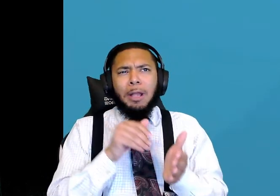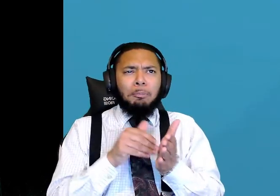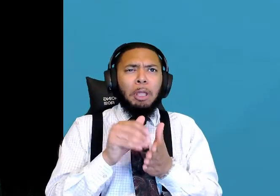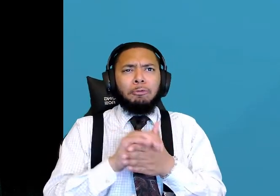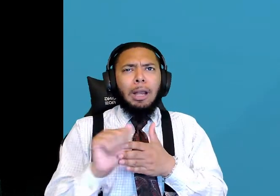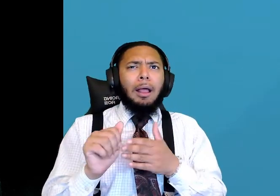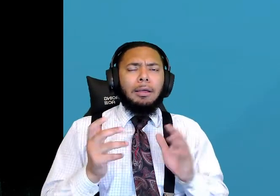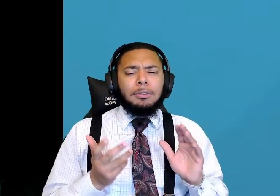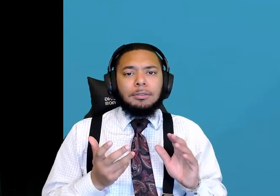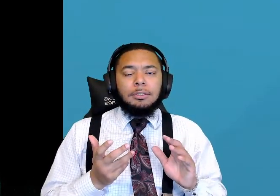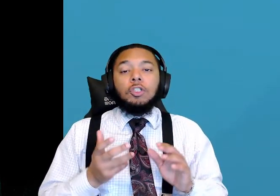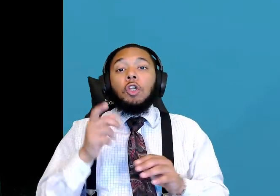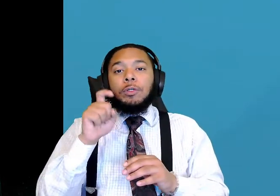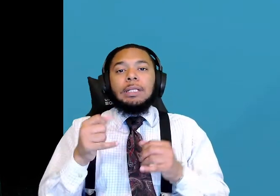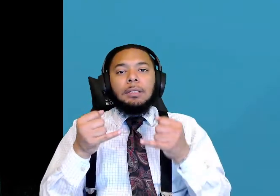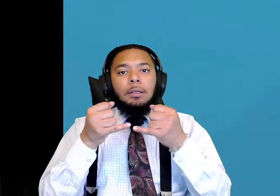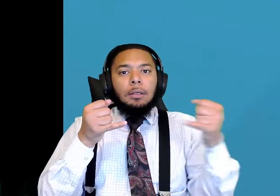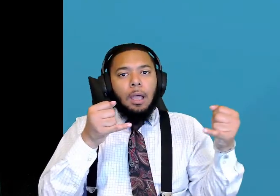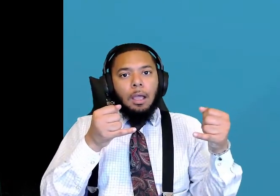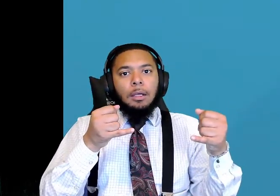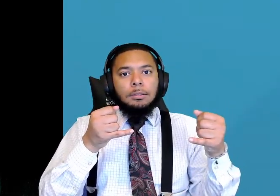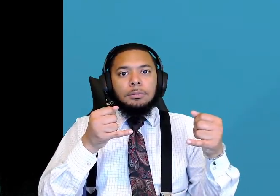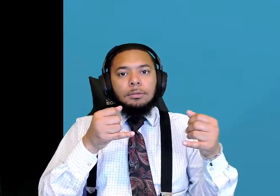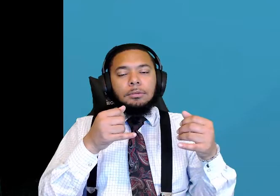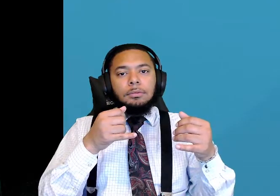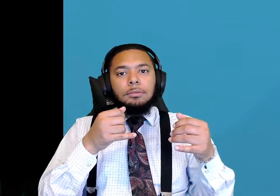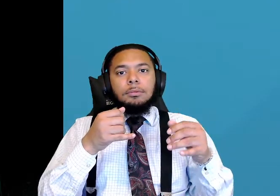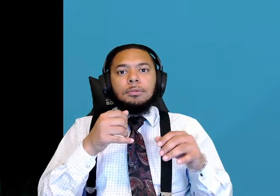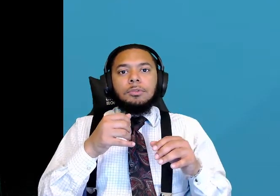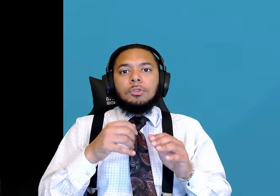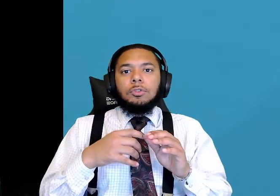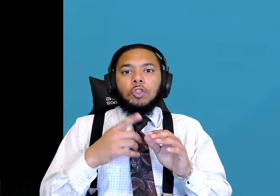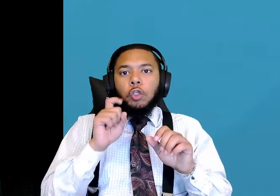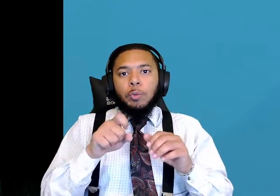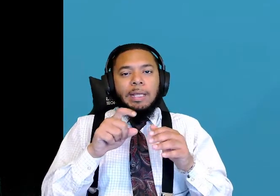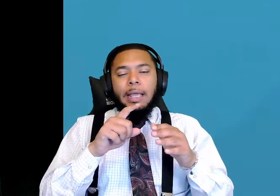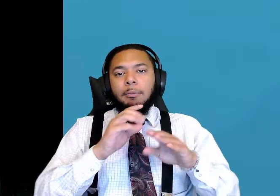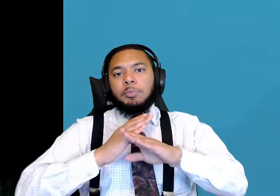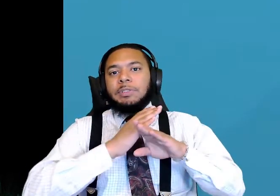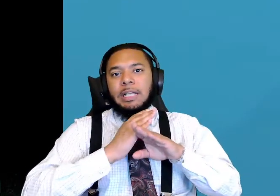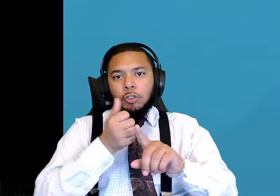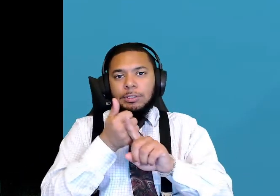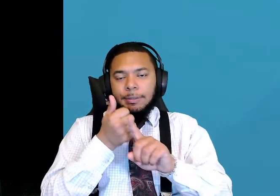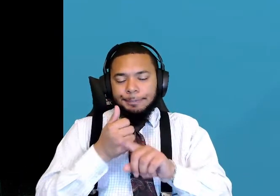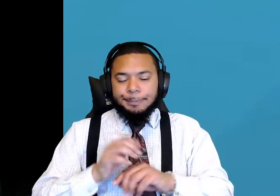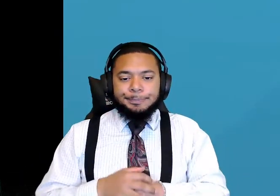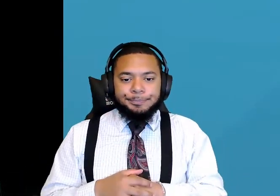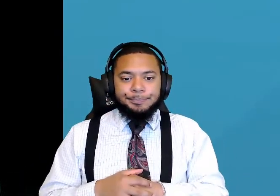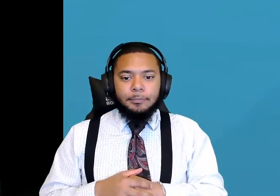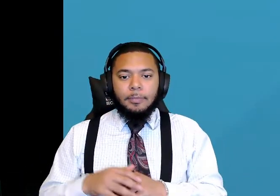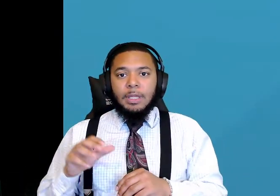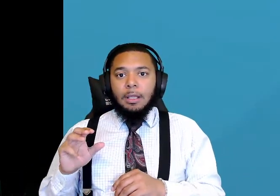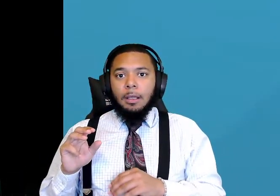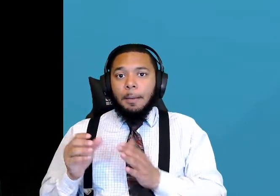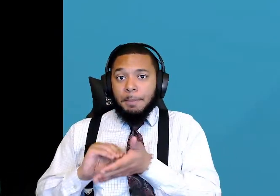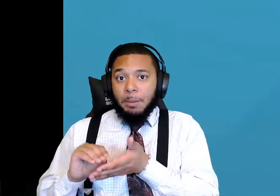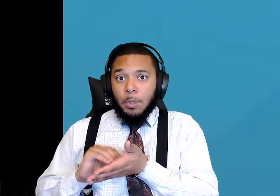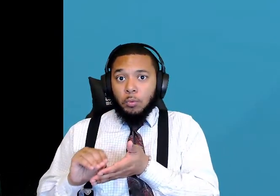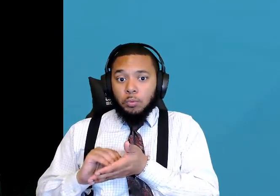write additional monetary amounts at the end of it. Memo to